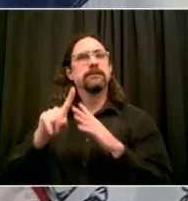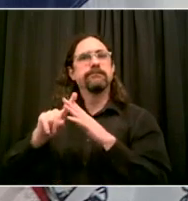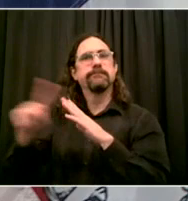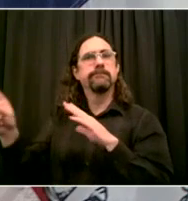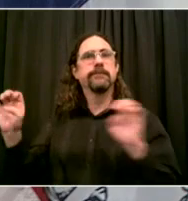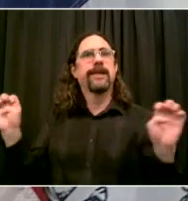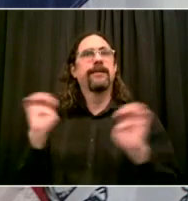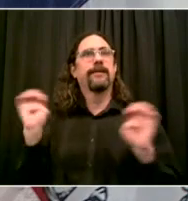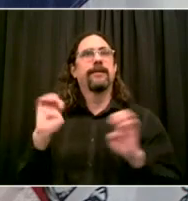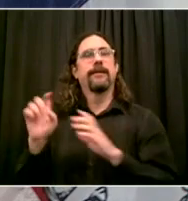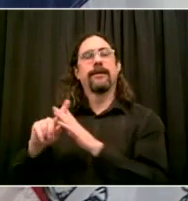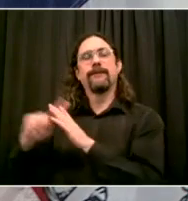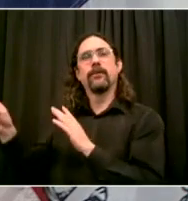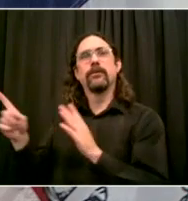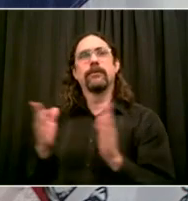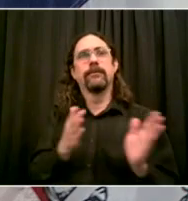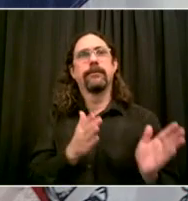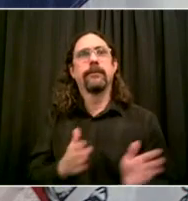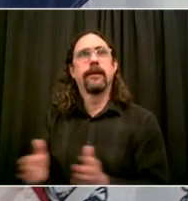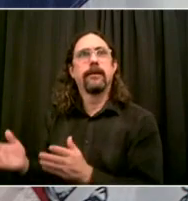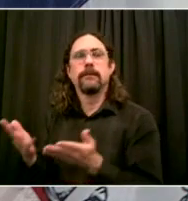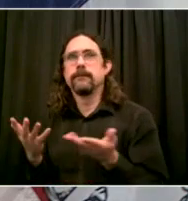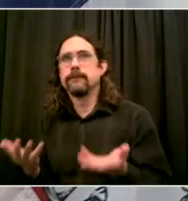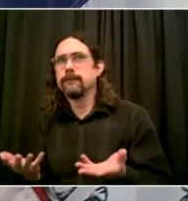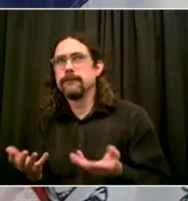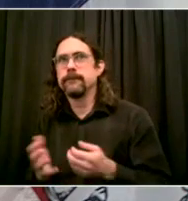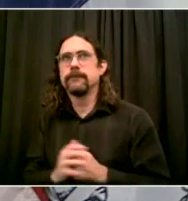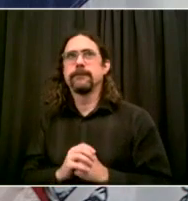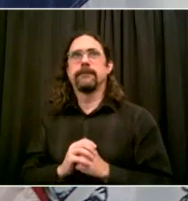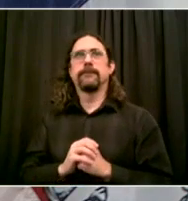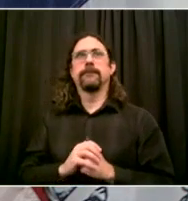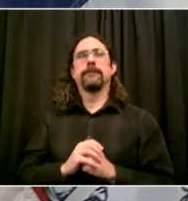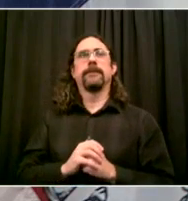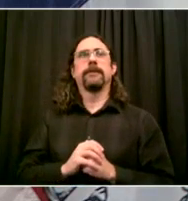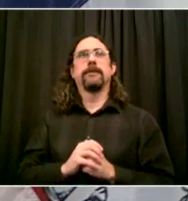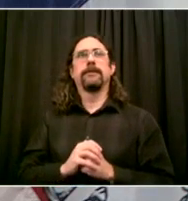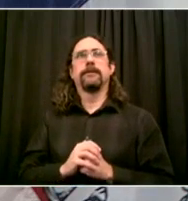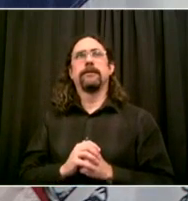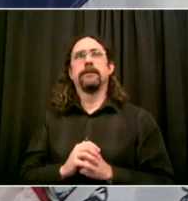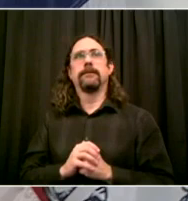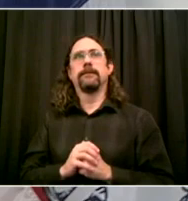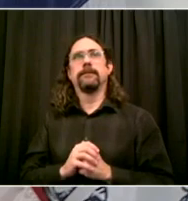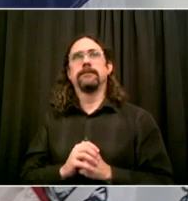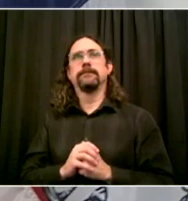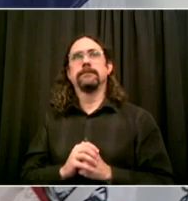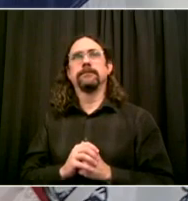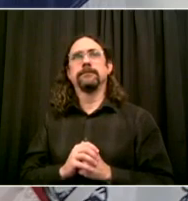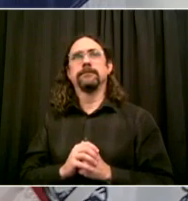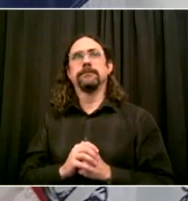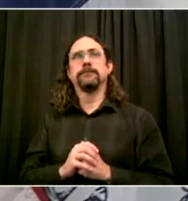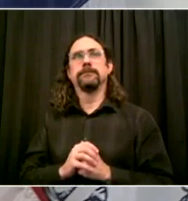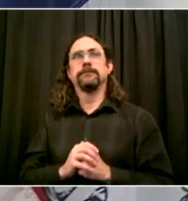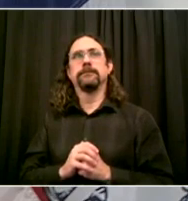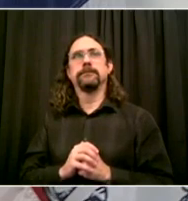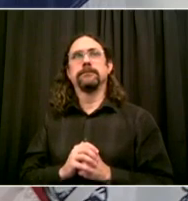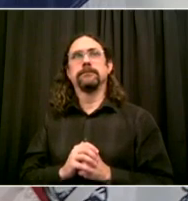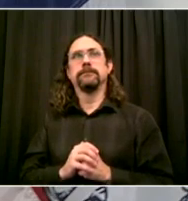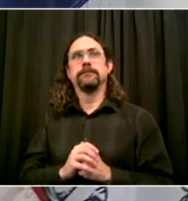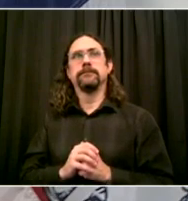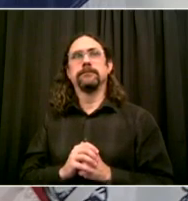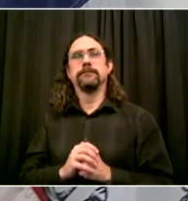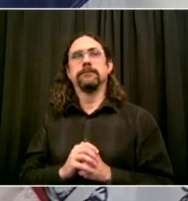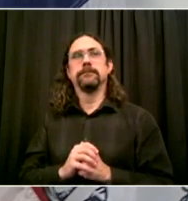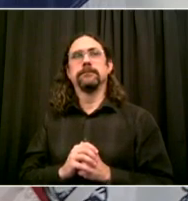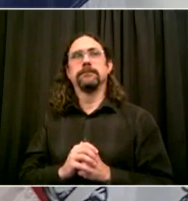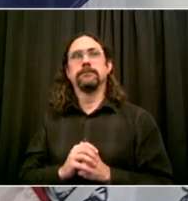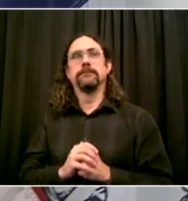the expected pollution caused by the new sewers and generated by all the new residents. So how does the city plan to deal with